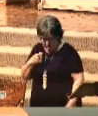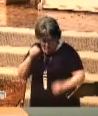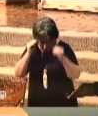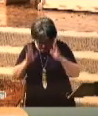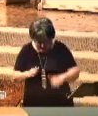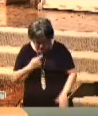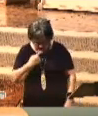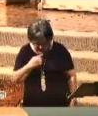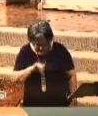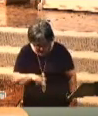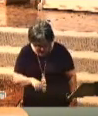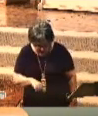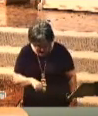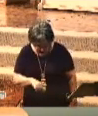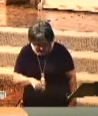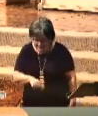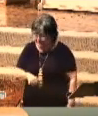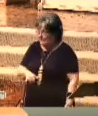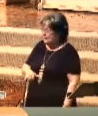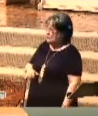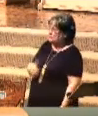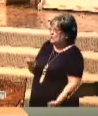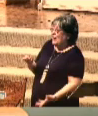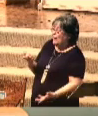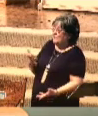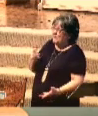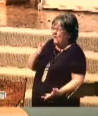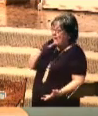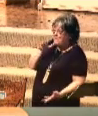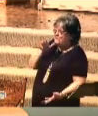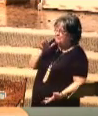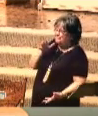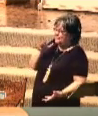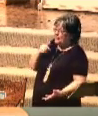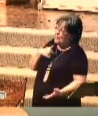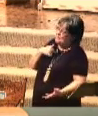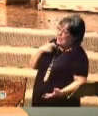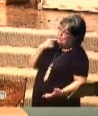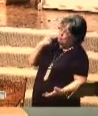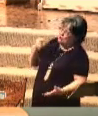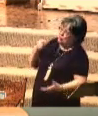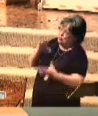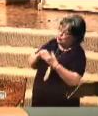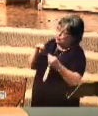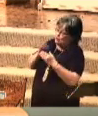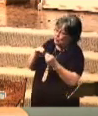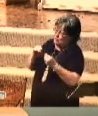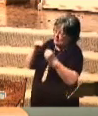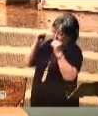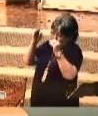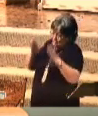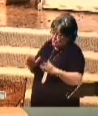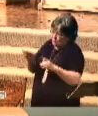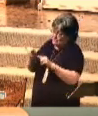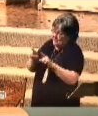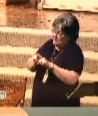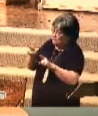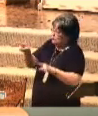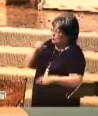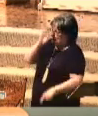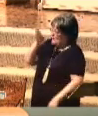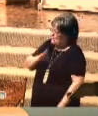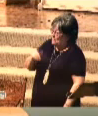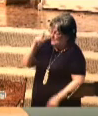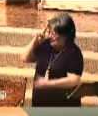said?" And he said, "Well, Mom, if I told you the story the way the teacher did, you'd never believe